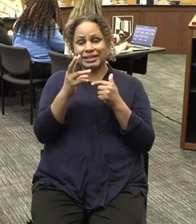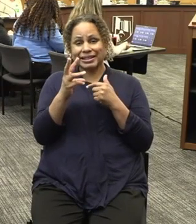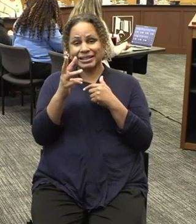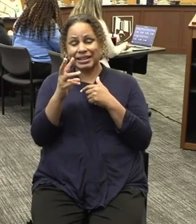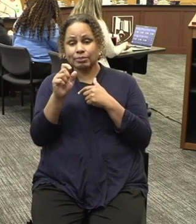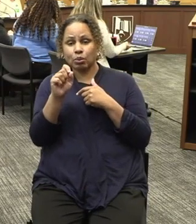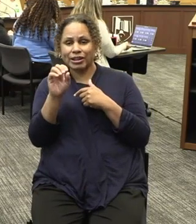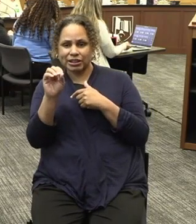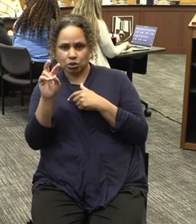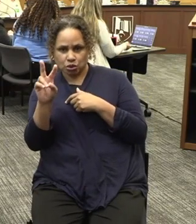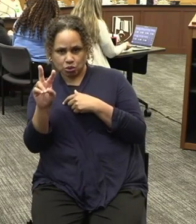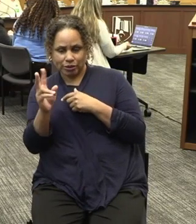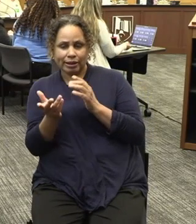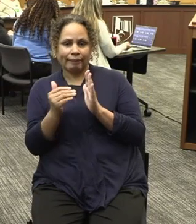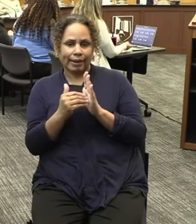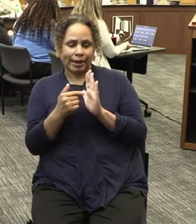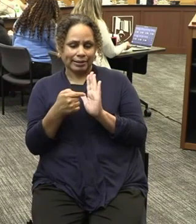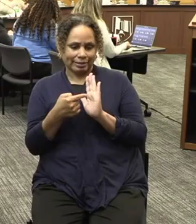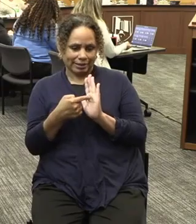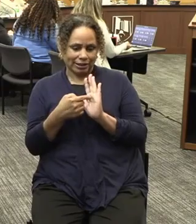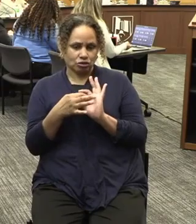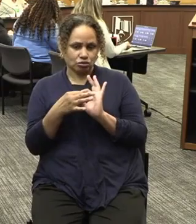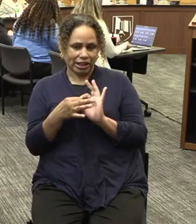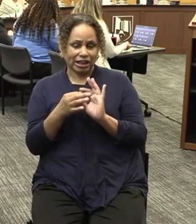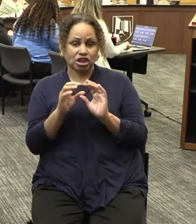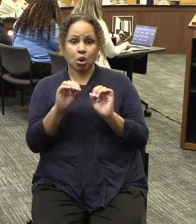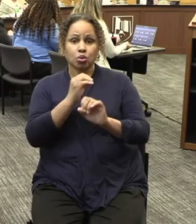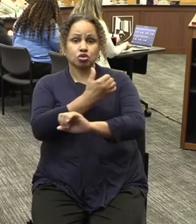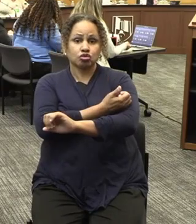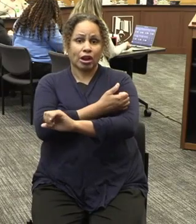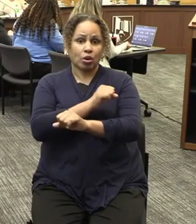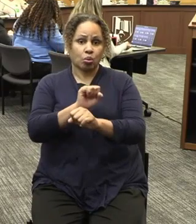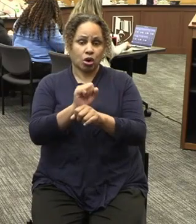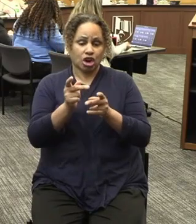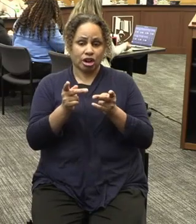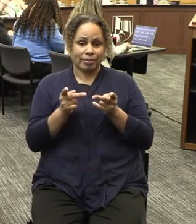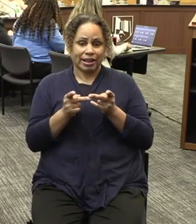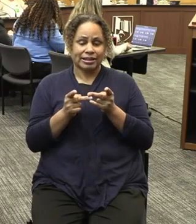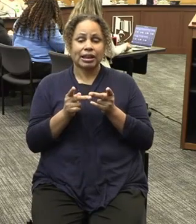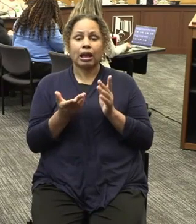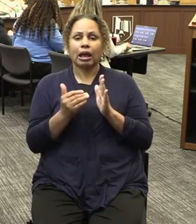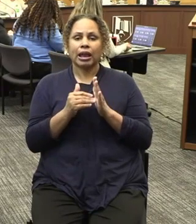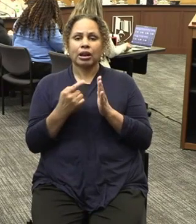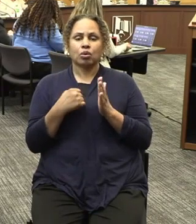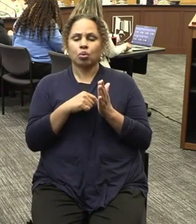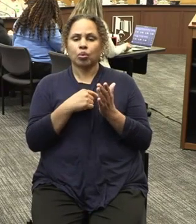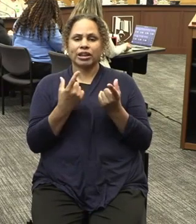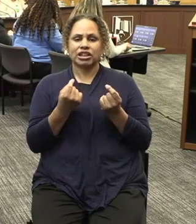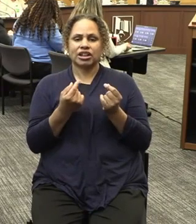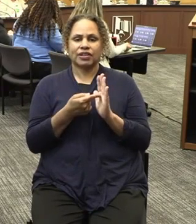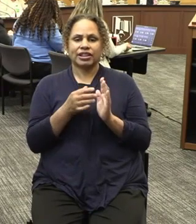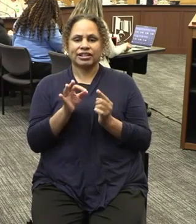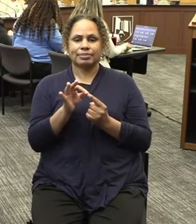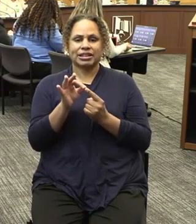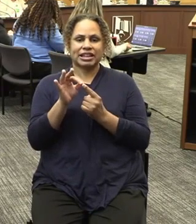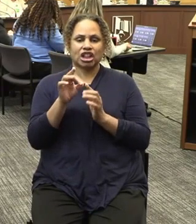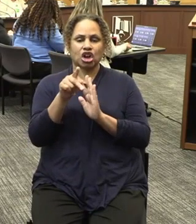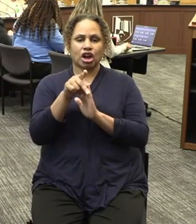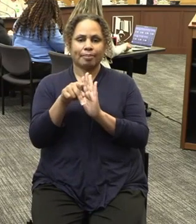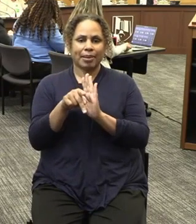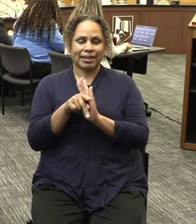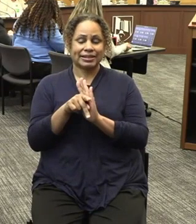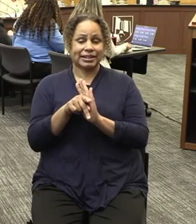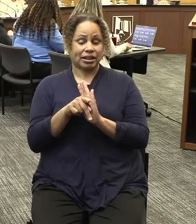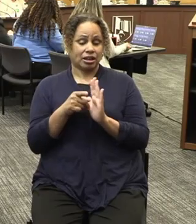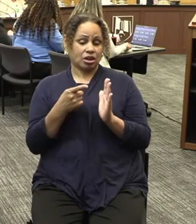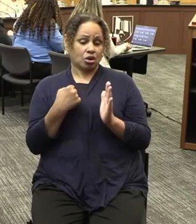02.16.02. Again, this one is drug-free workplace. Again, what we did for this particular policy is we